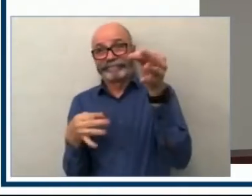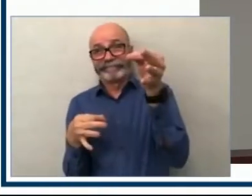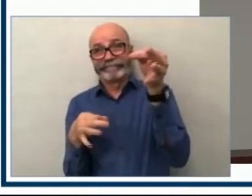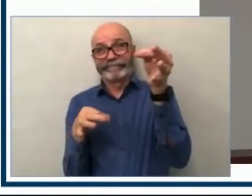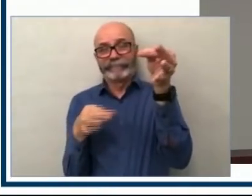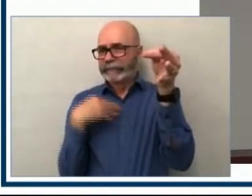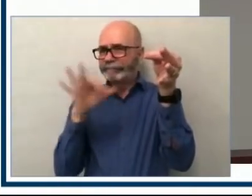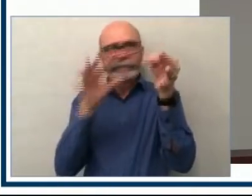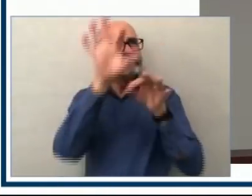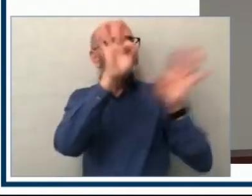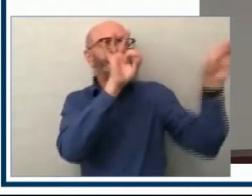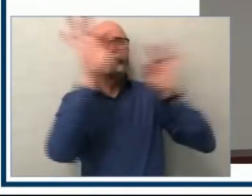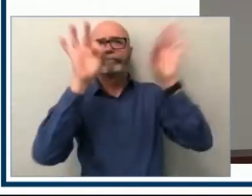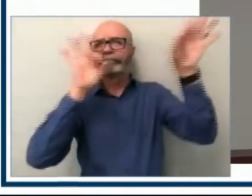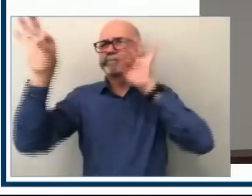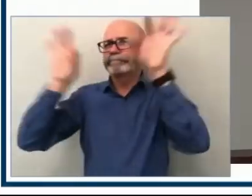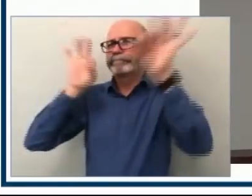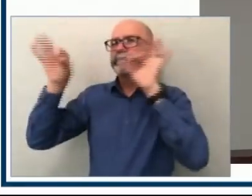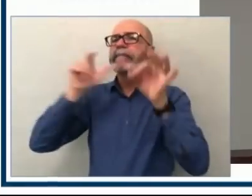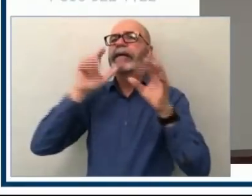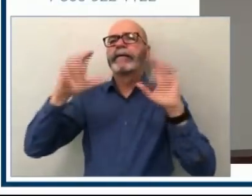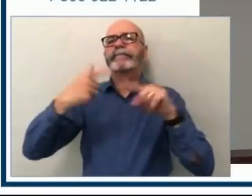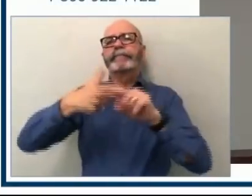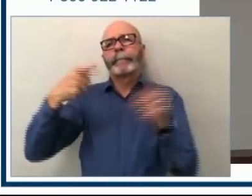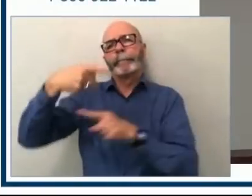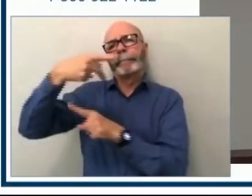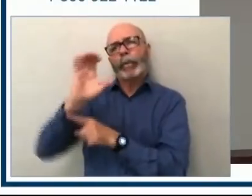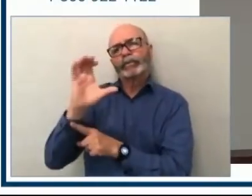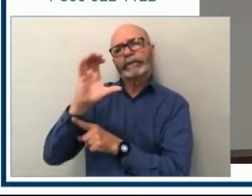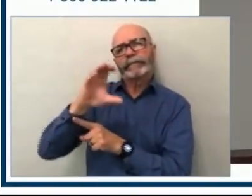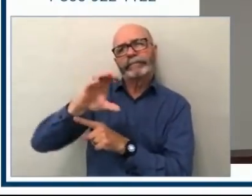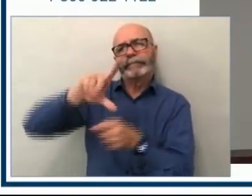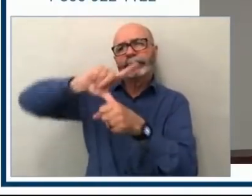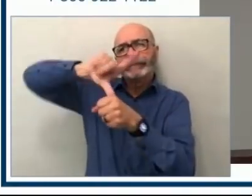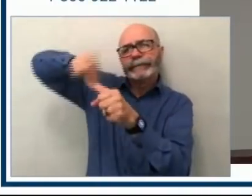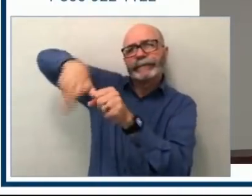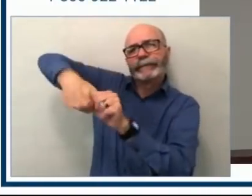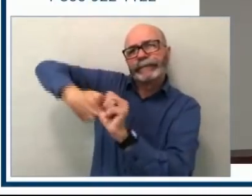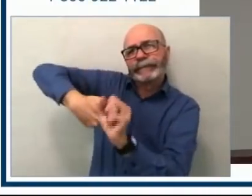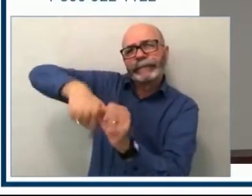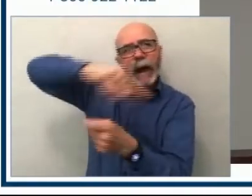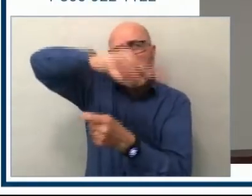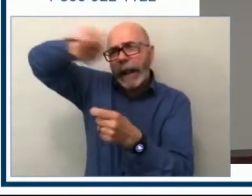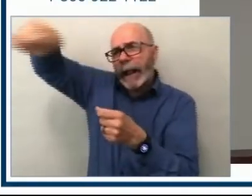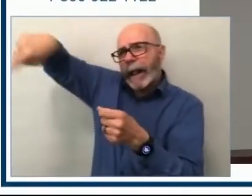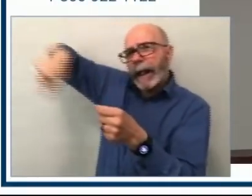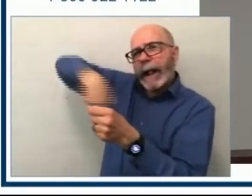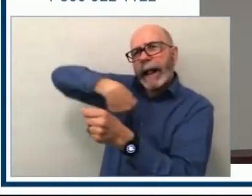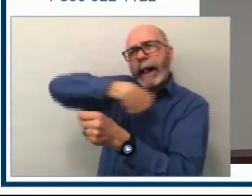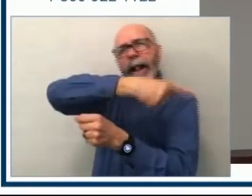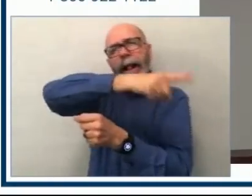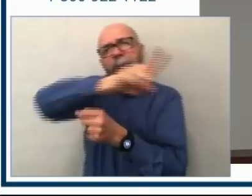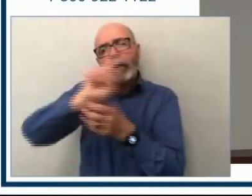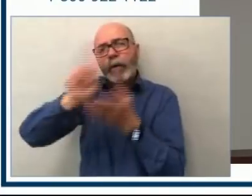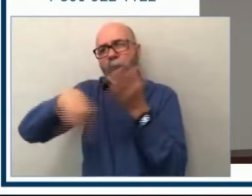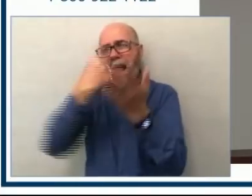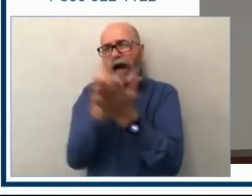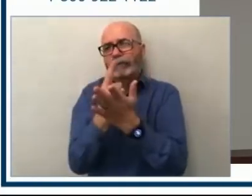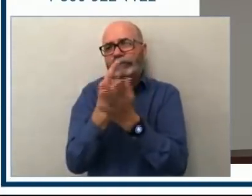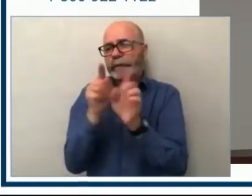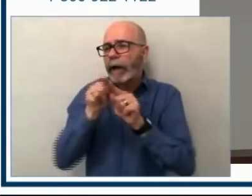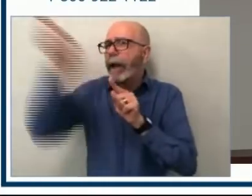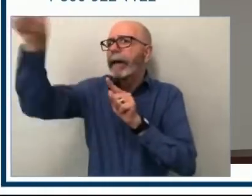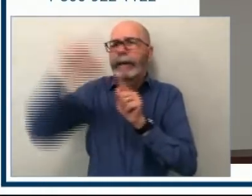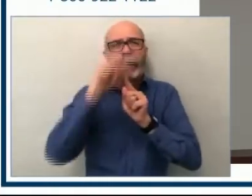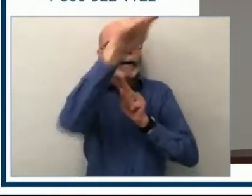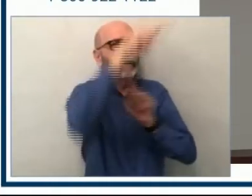their postal code, and these are the postal codes which are within an hour distance of the clinic site. And this clinic will run for